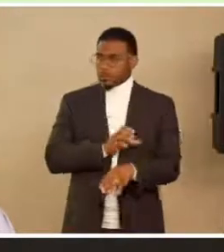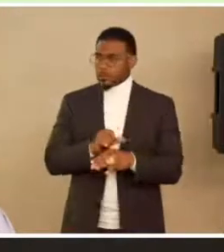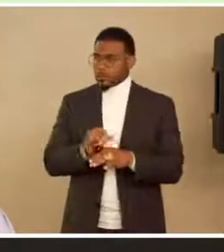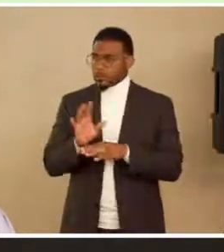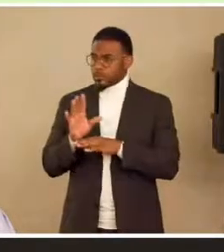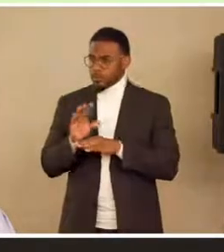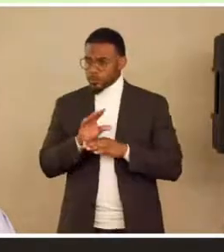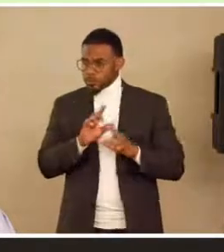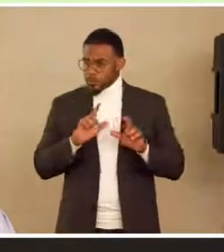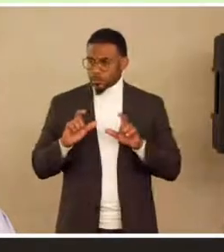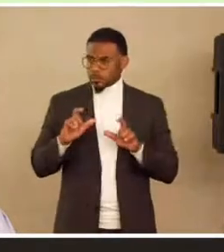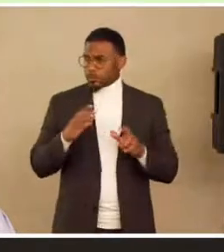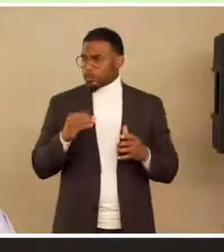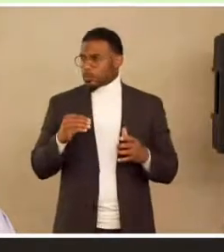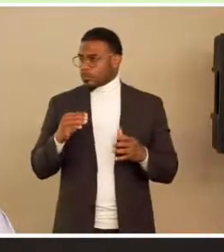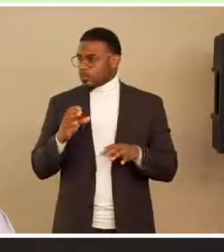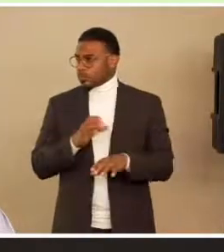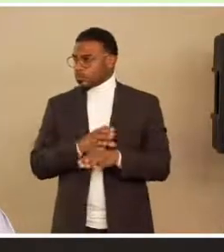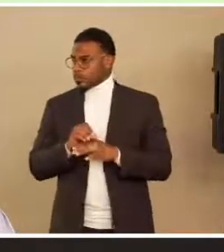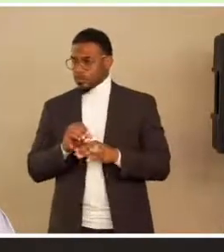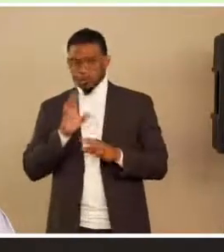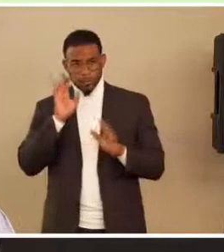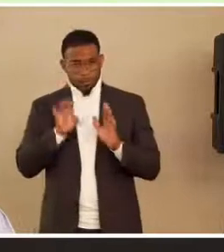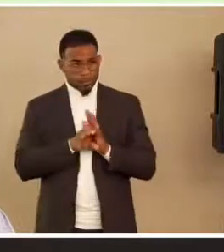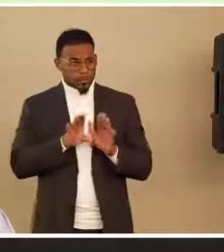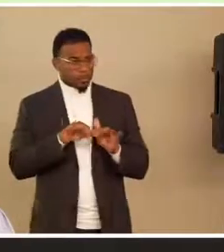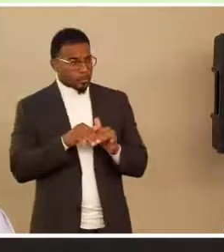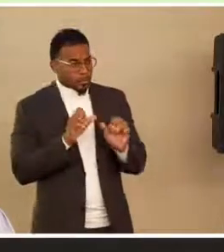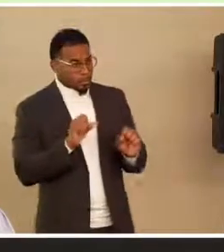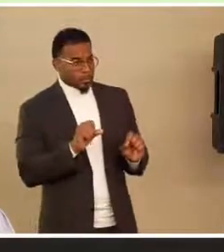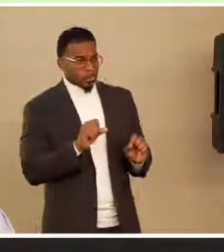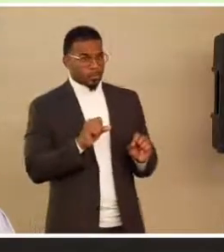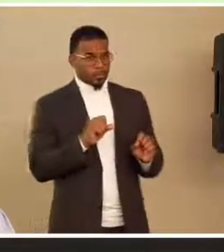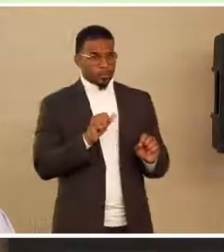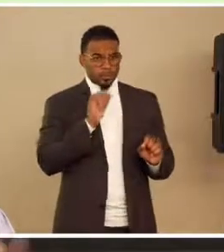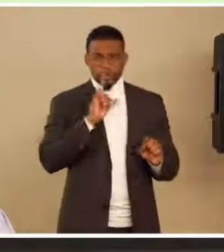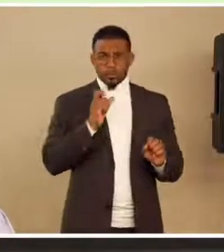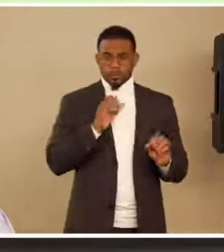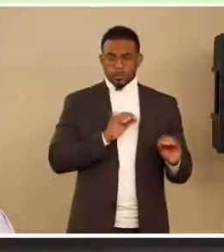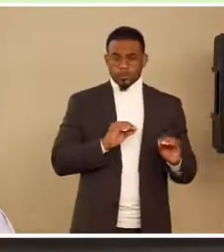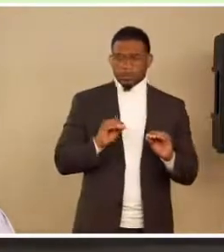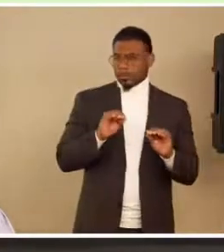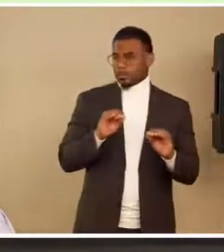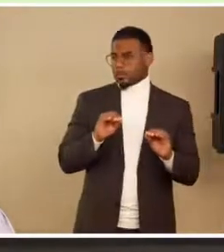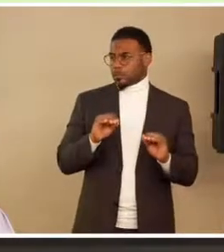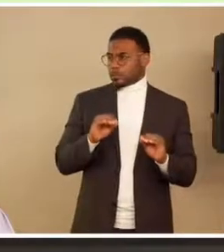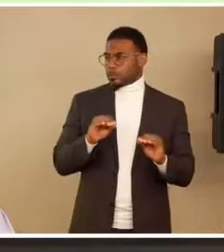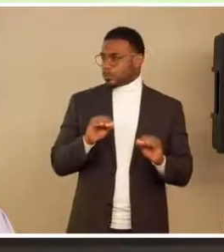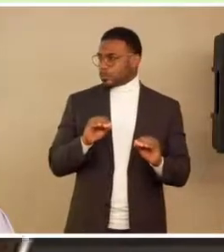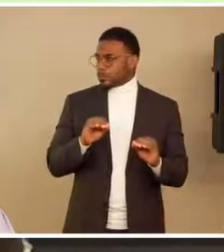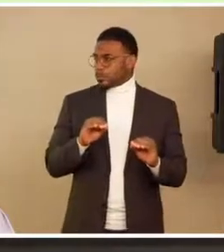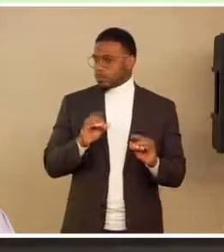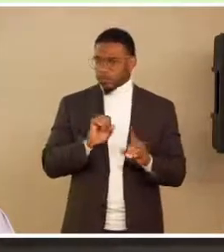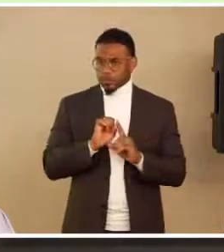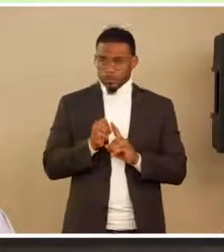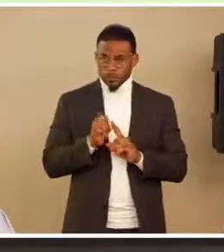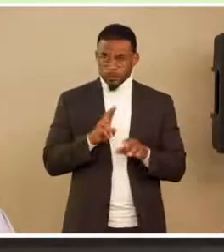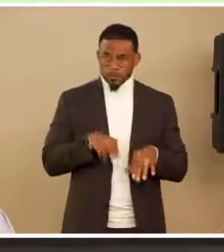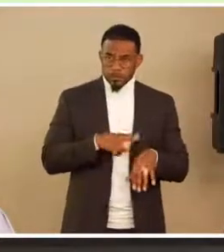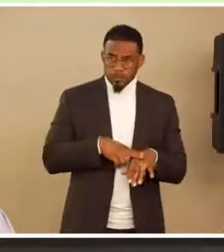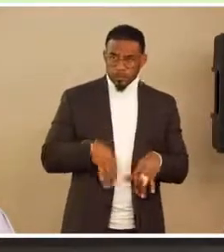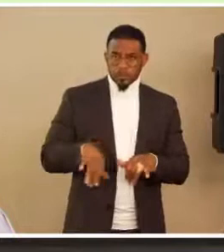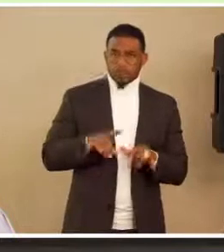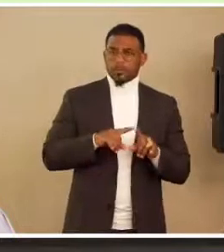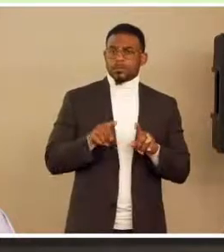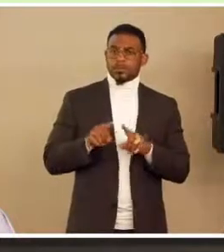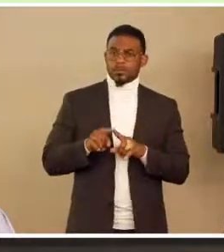of photography and the power of the image and how it can not only move societal